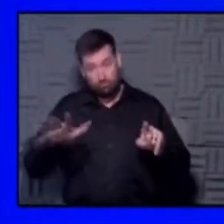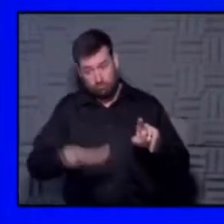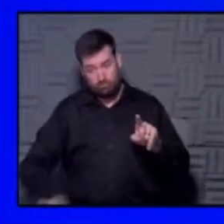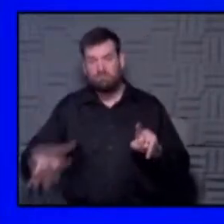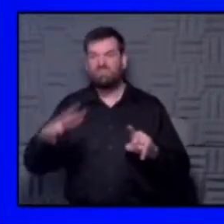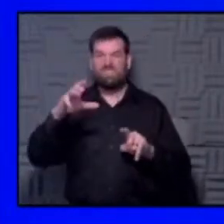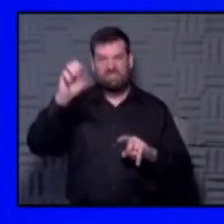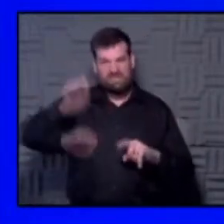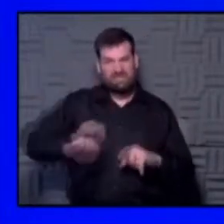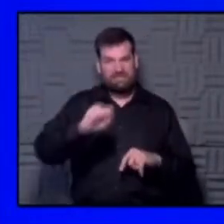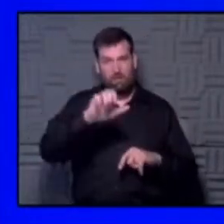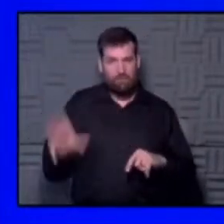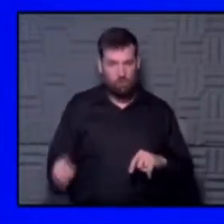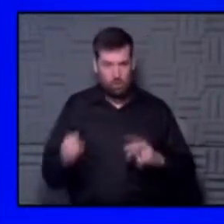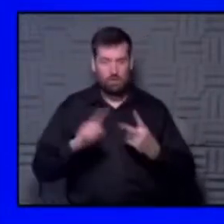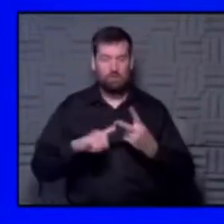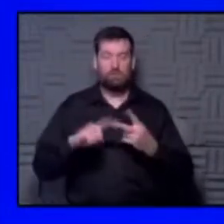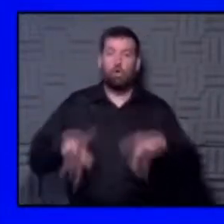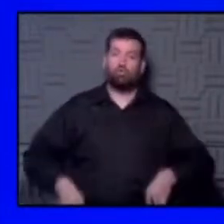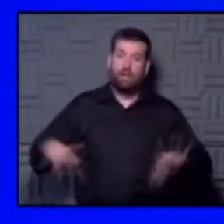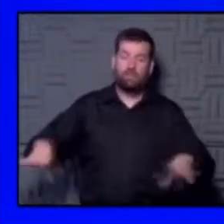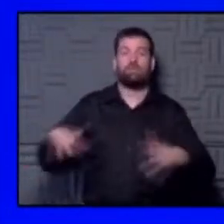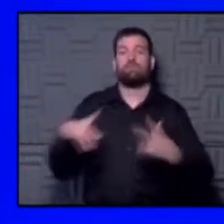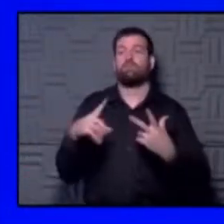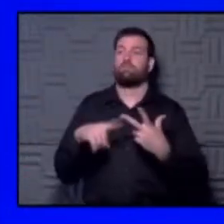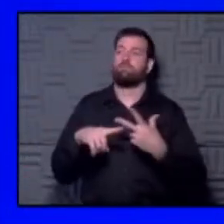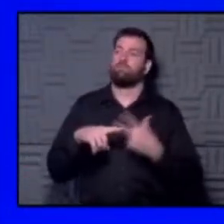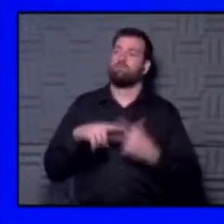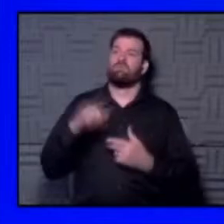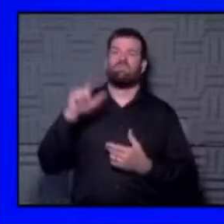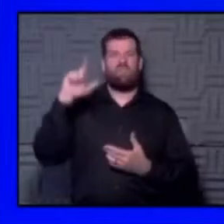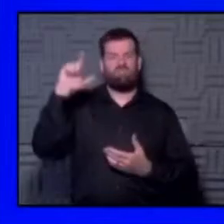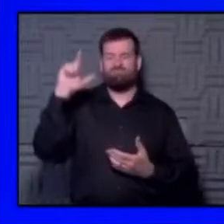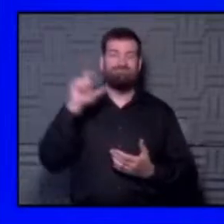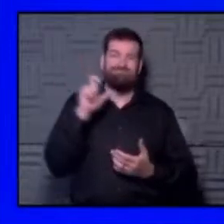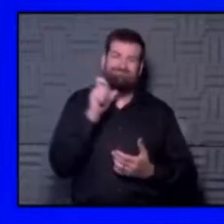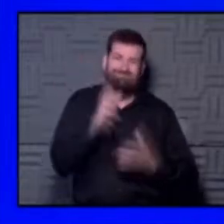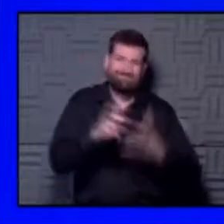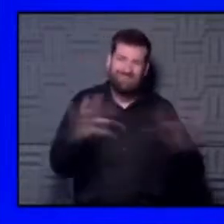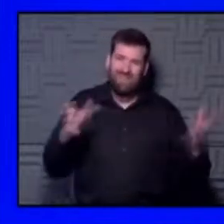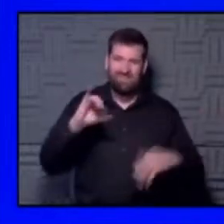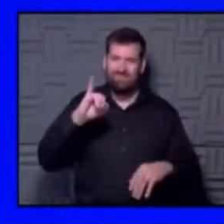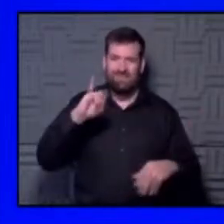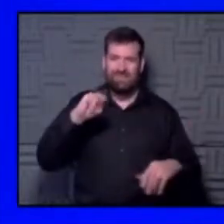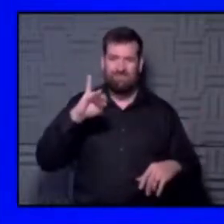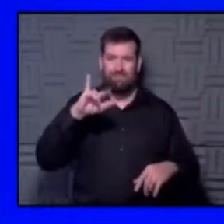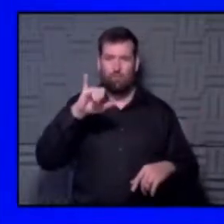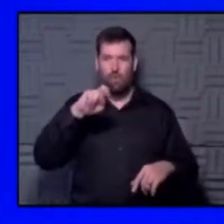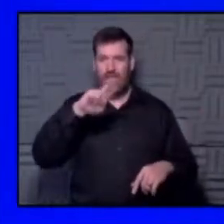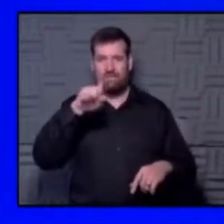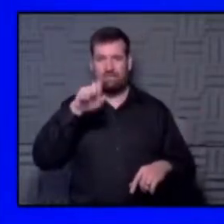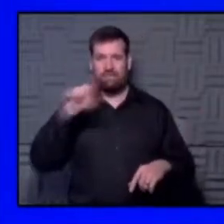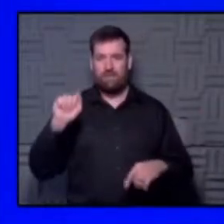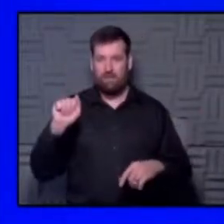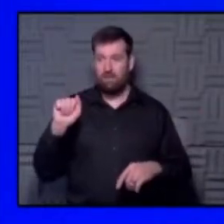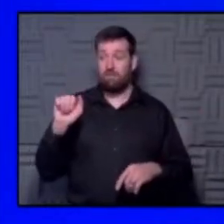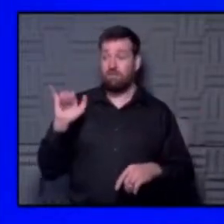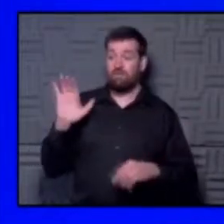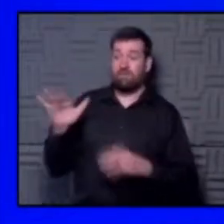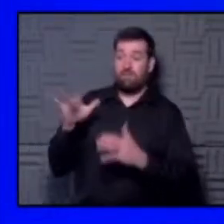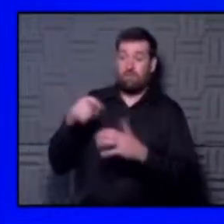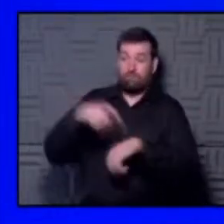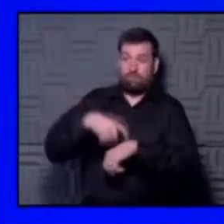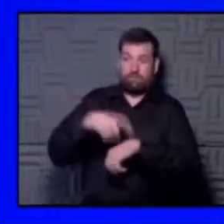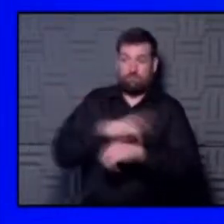particularly South Africa and Australia, they've had a very low influenza year this year. So they are kind of ending their season